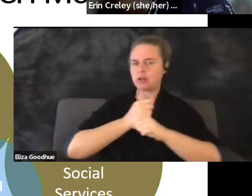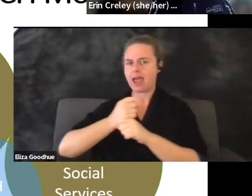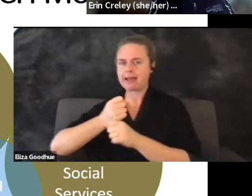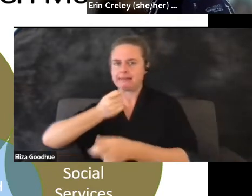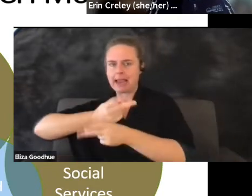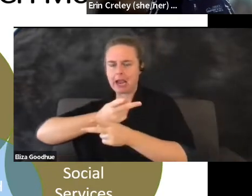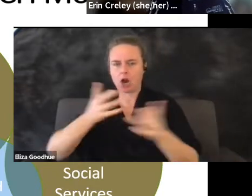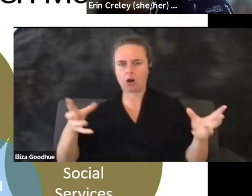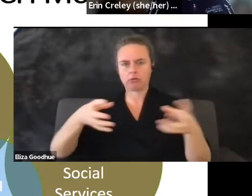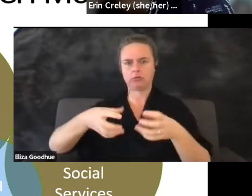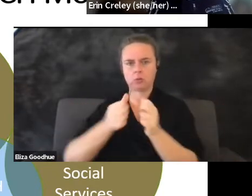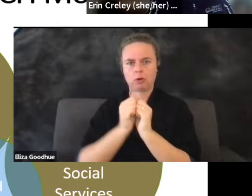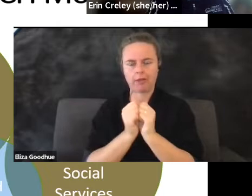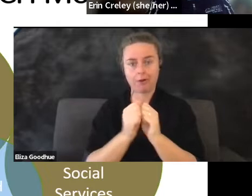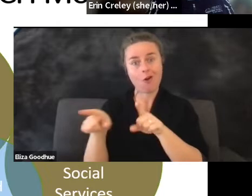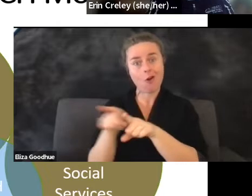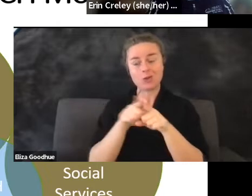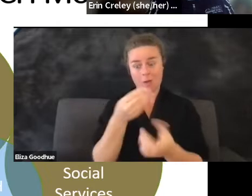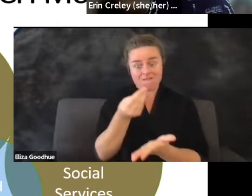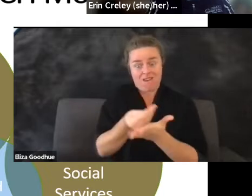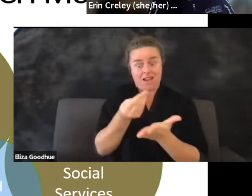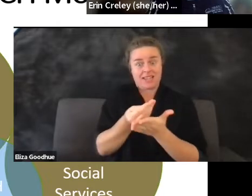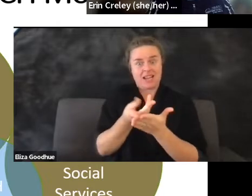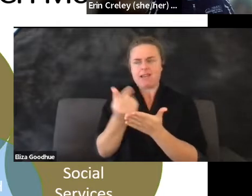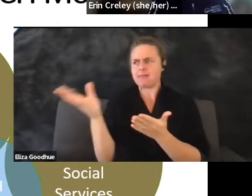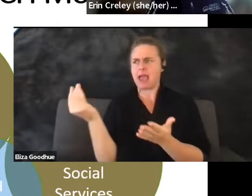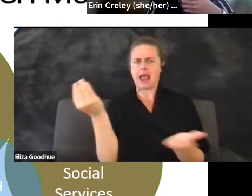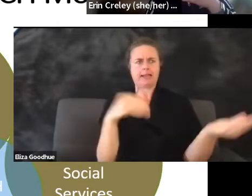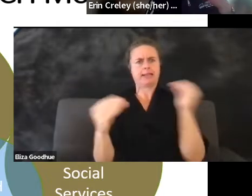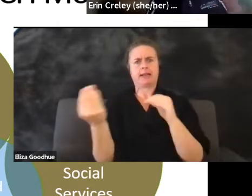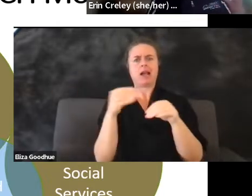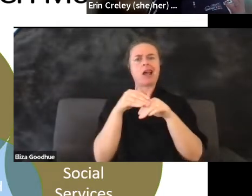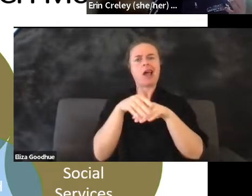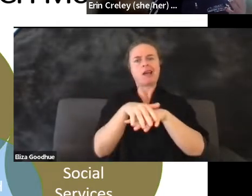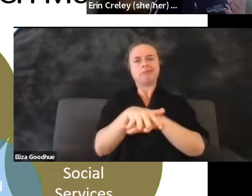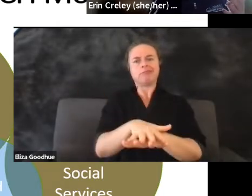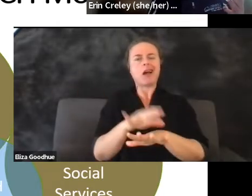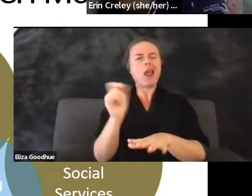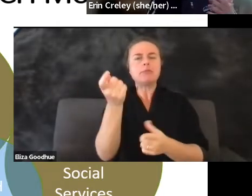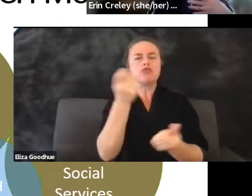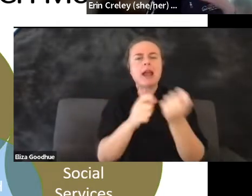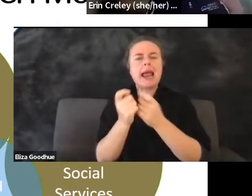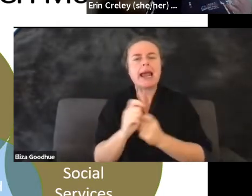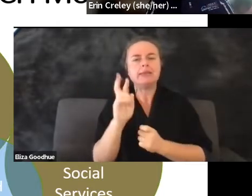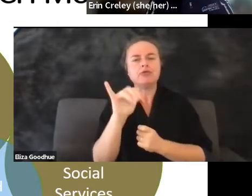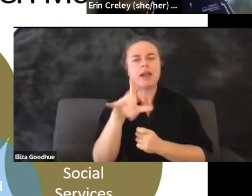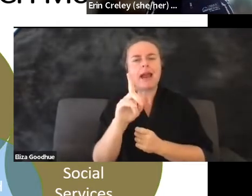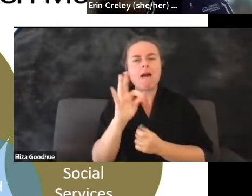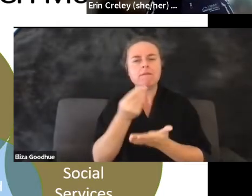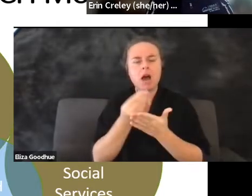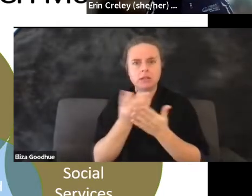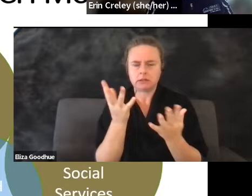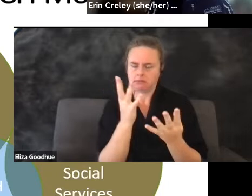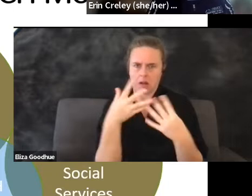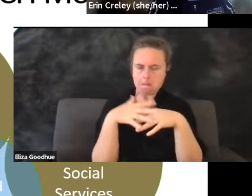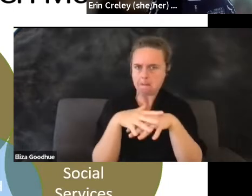for braiding funding in order to sustain collaborative efforts. Right now, there's not a magic ACH pot of money. So how do we